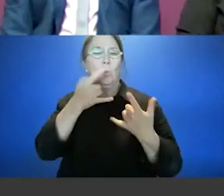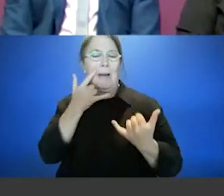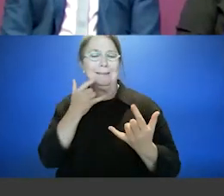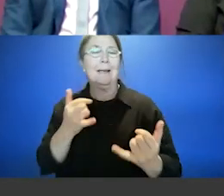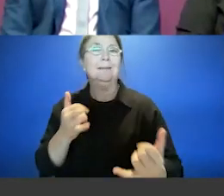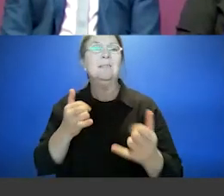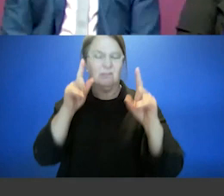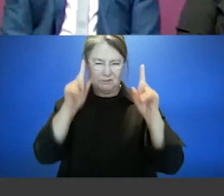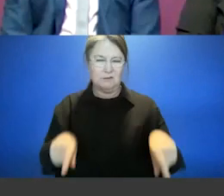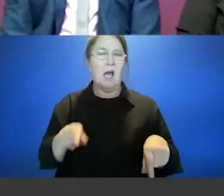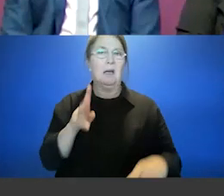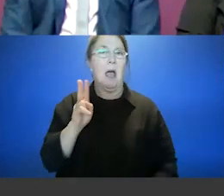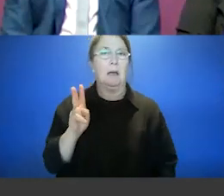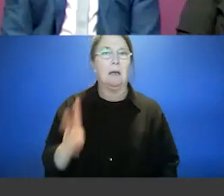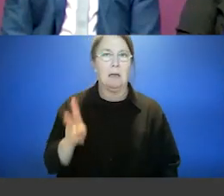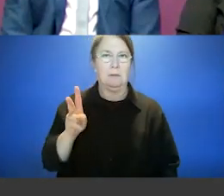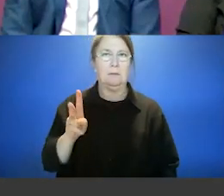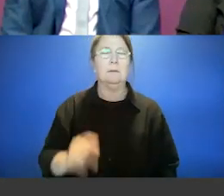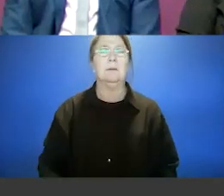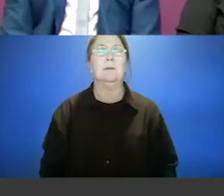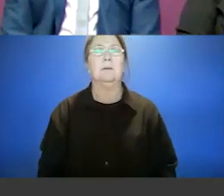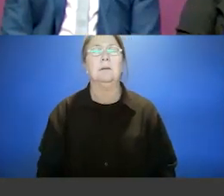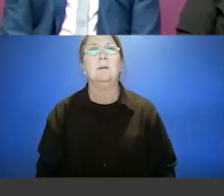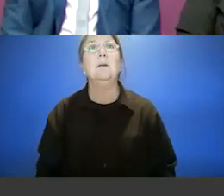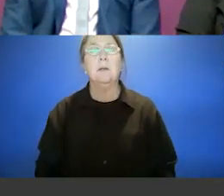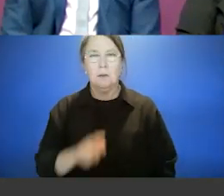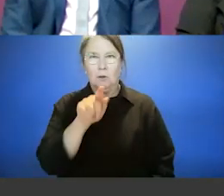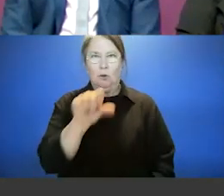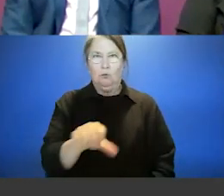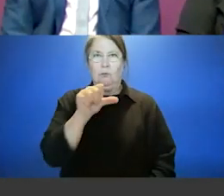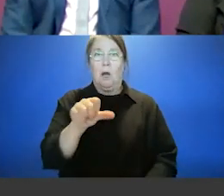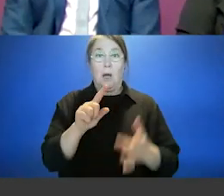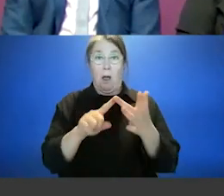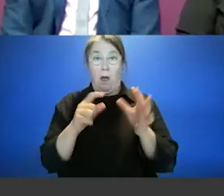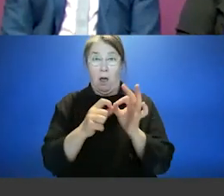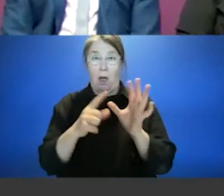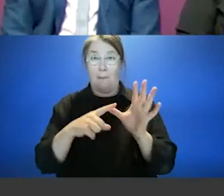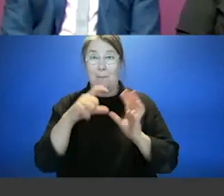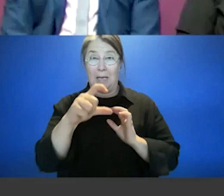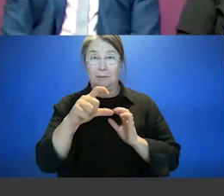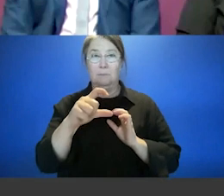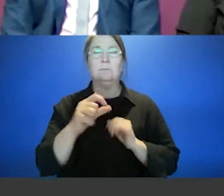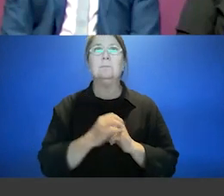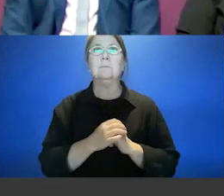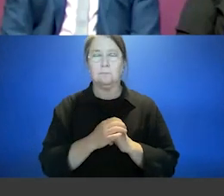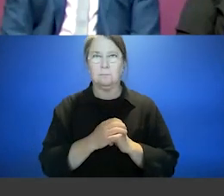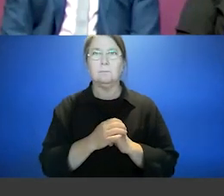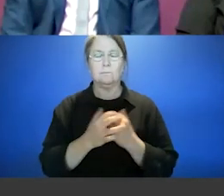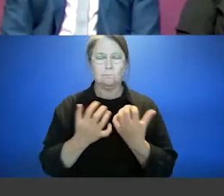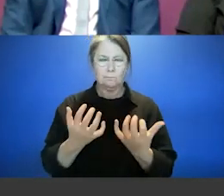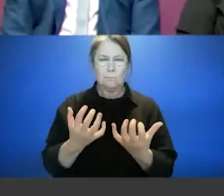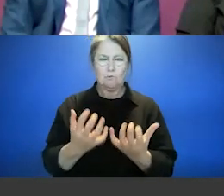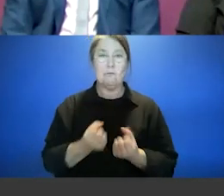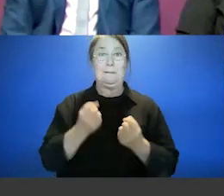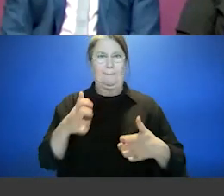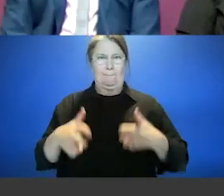that when IBAC receives a complaint and we're in the assessment space and might be seeking information, that is not